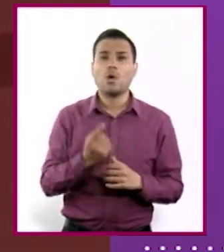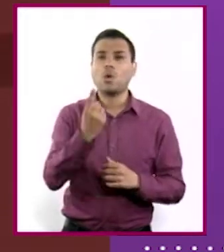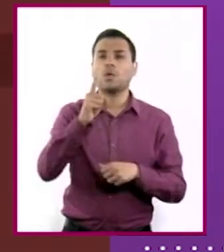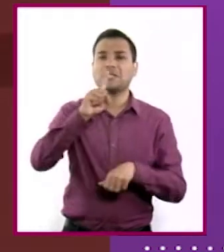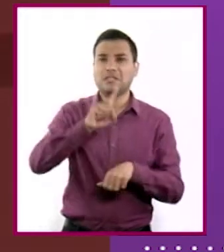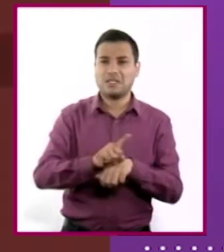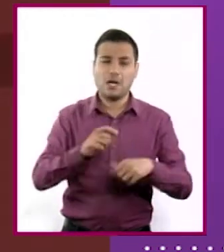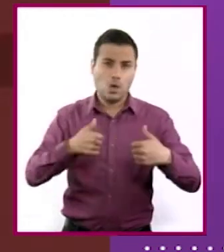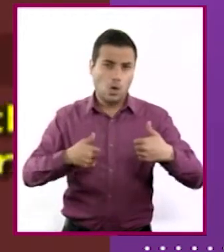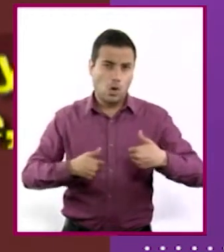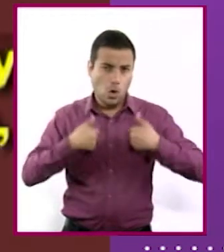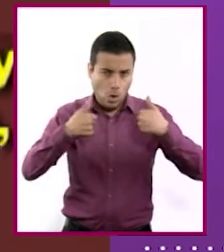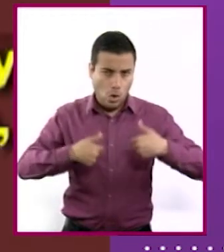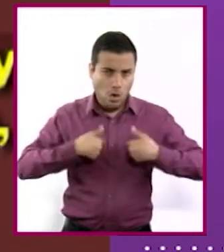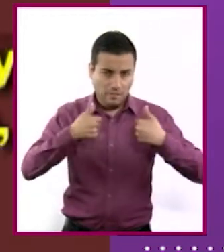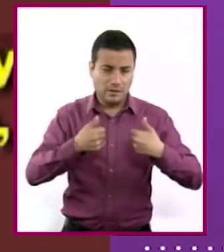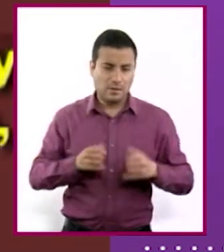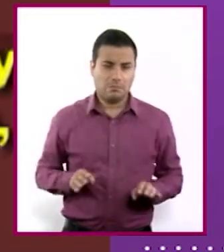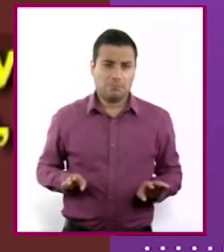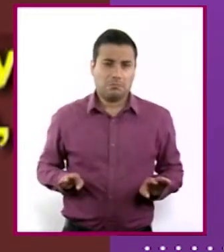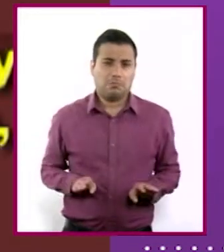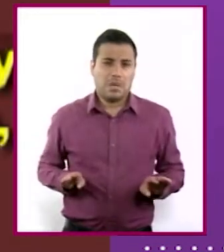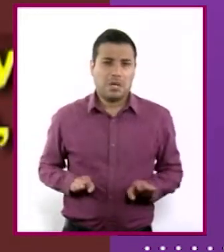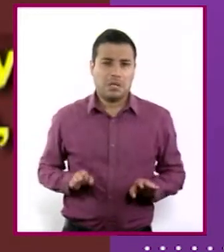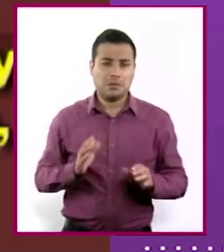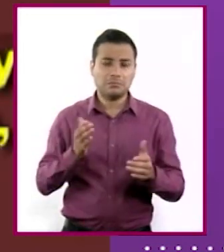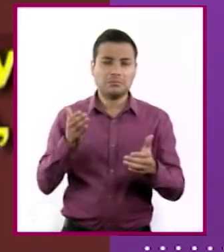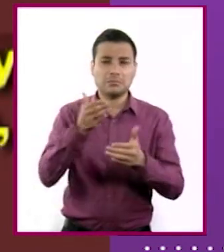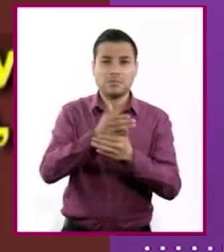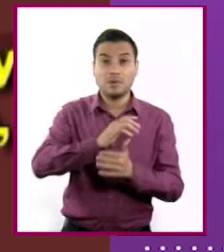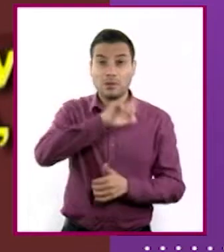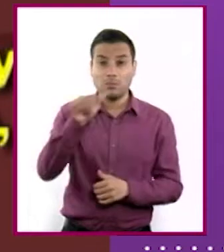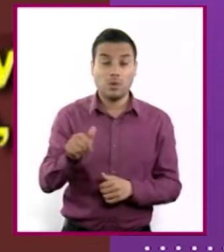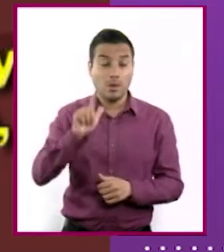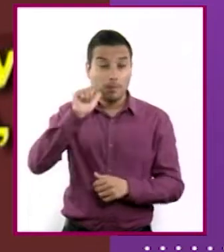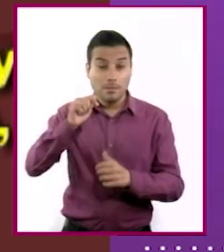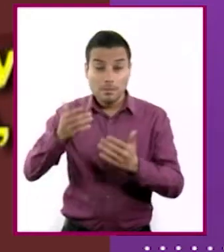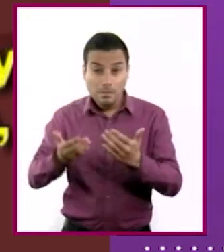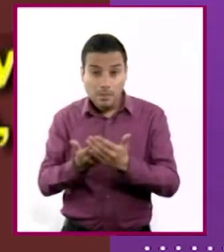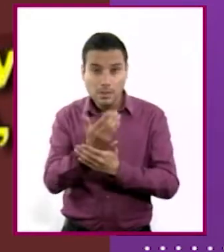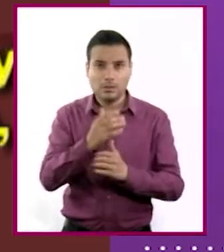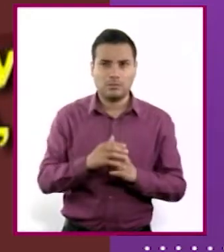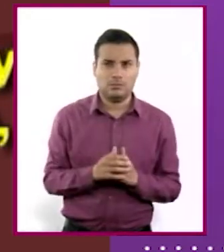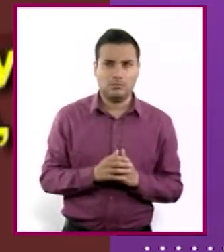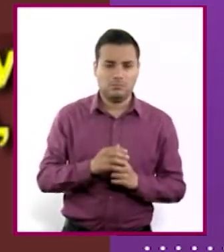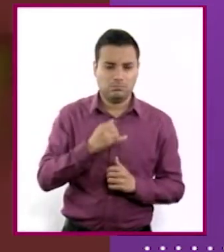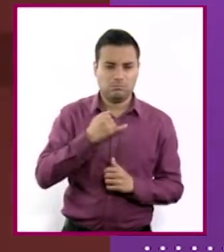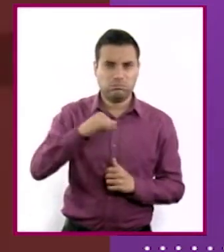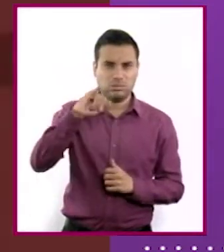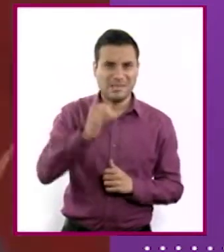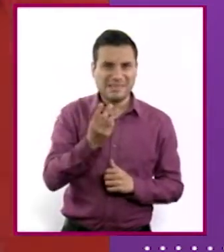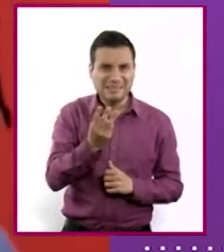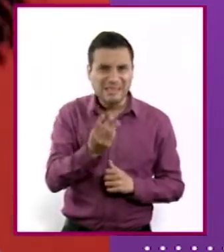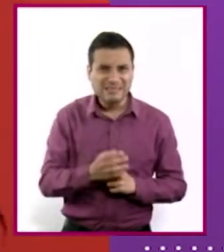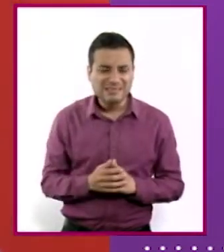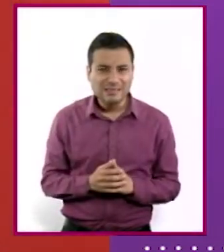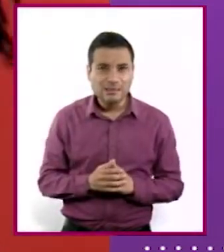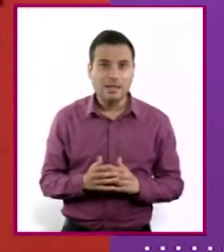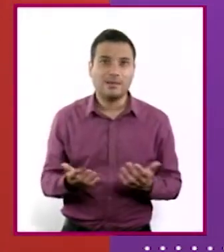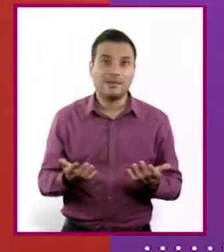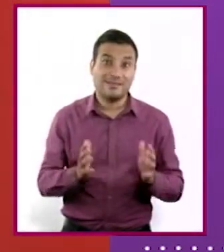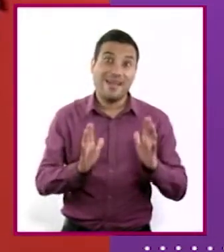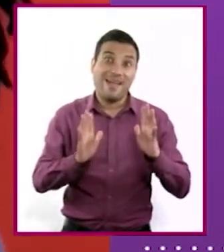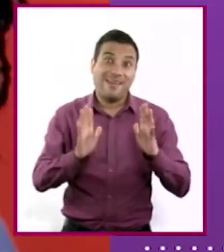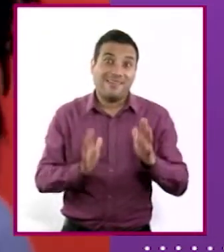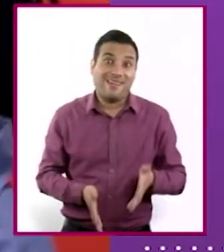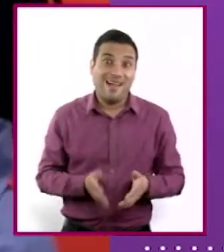rented a room. The next morning, when they walked out, they were 3, not 2. Their baby was born